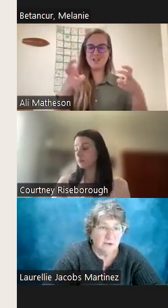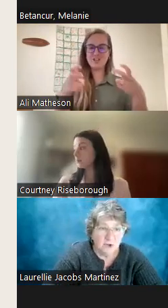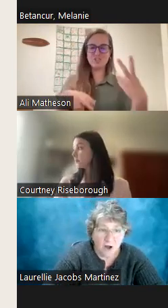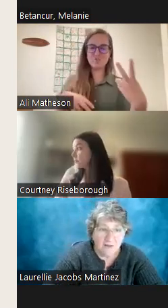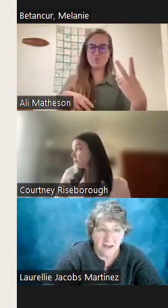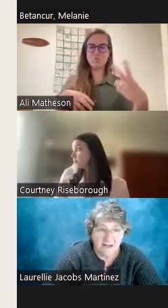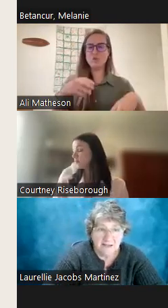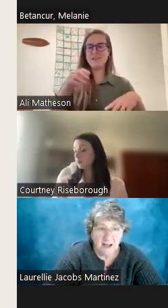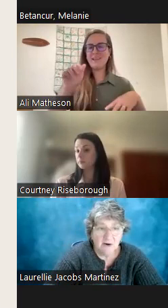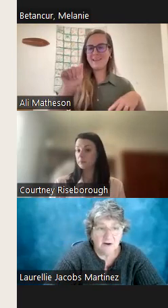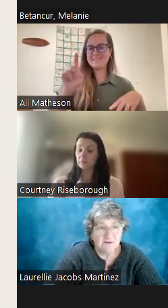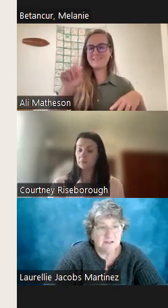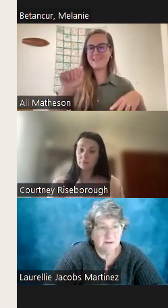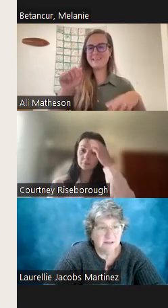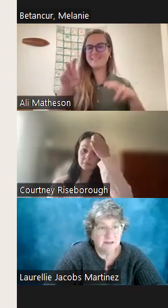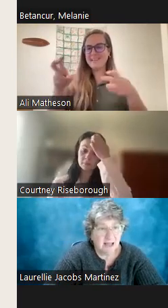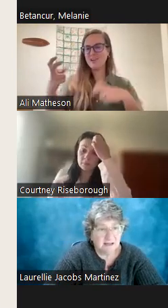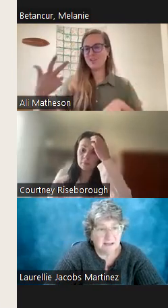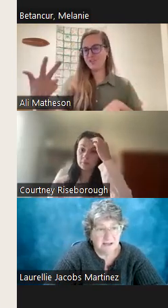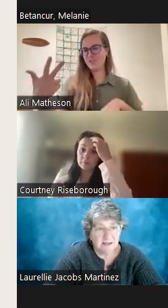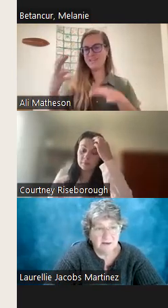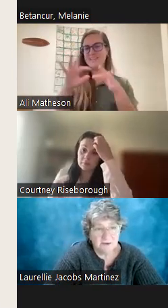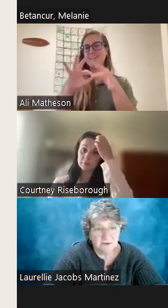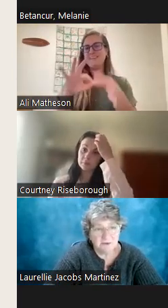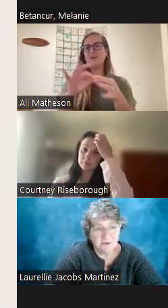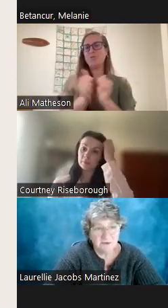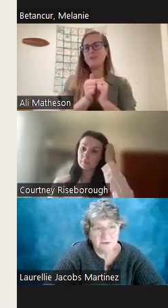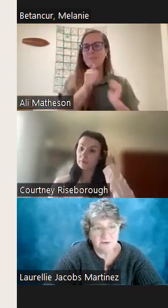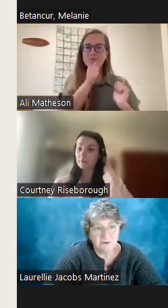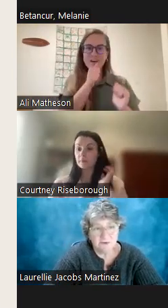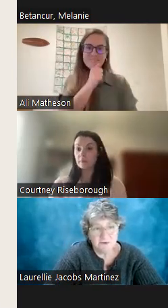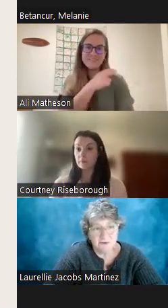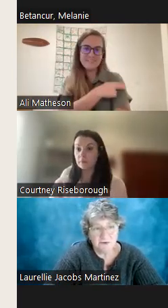Now, the law, the ADA, American for Disabilities Act, there's